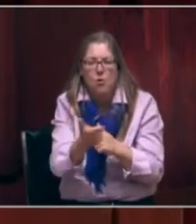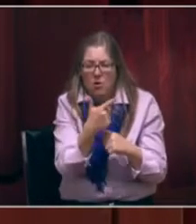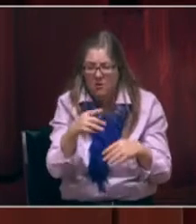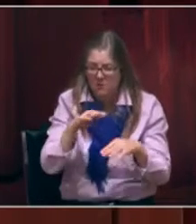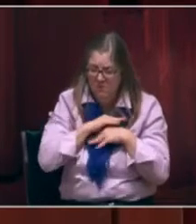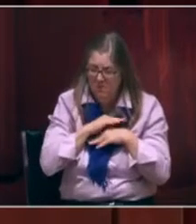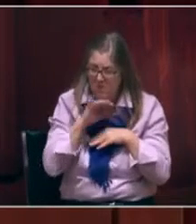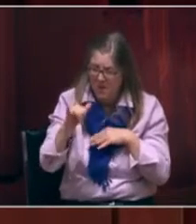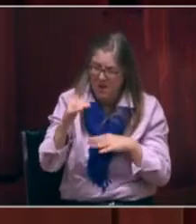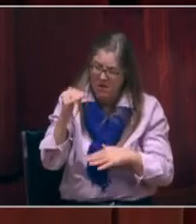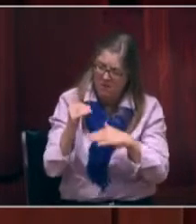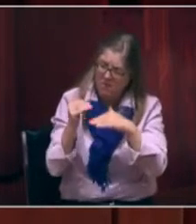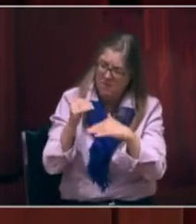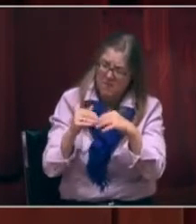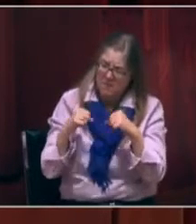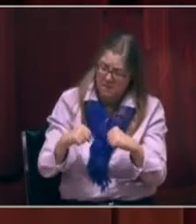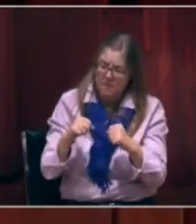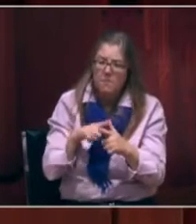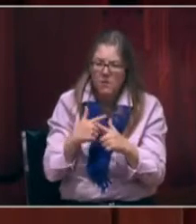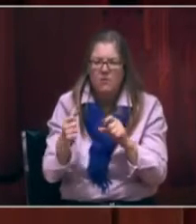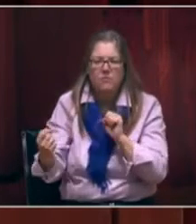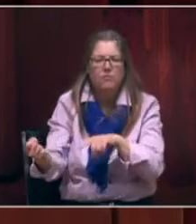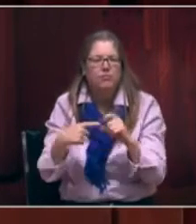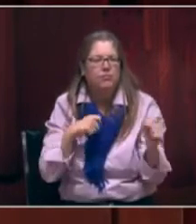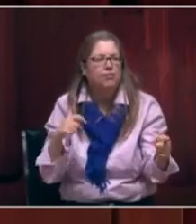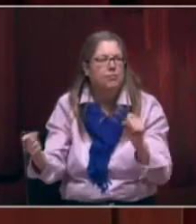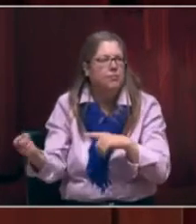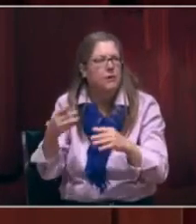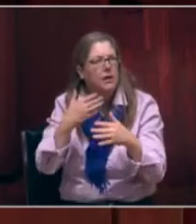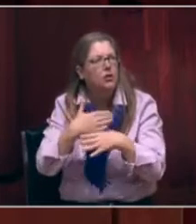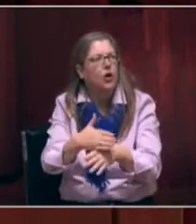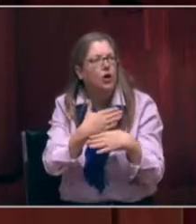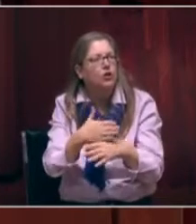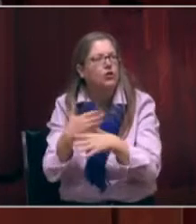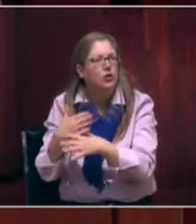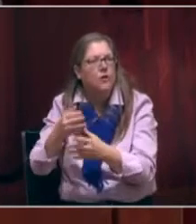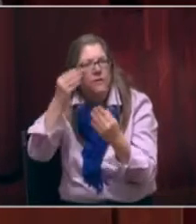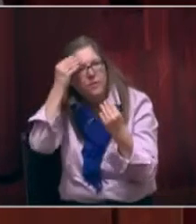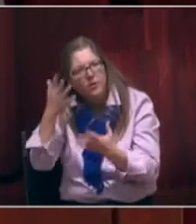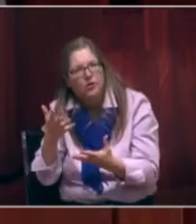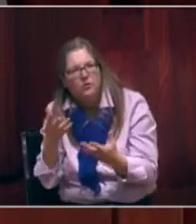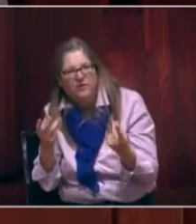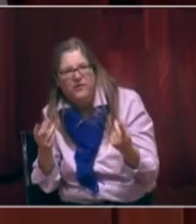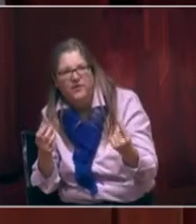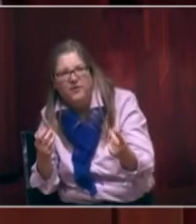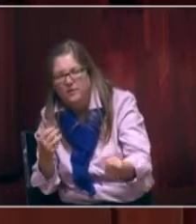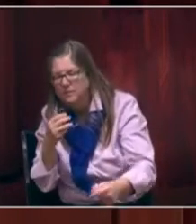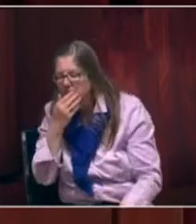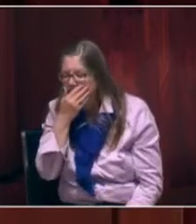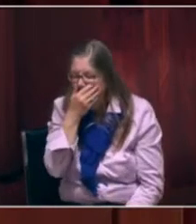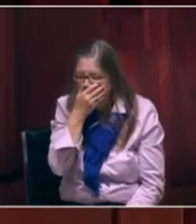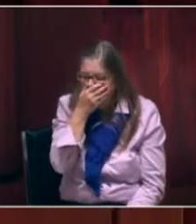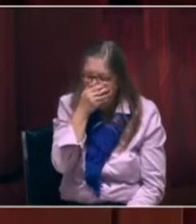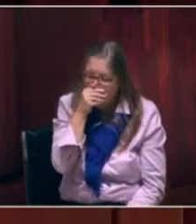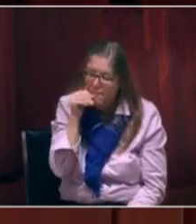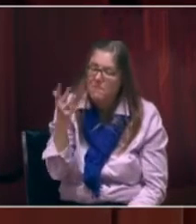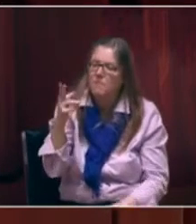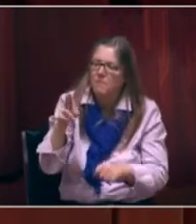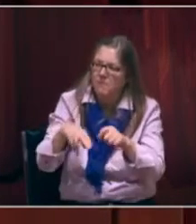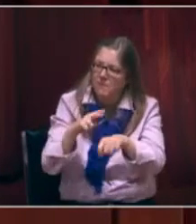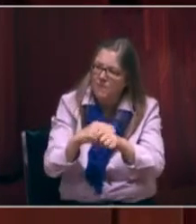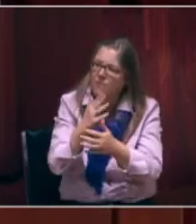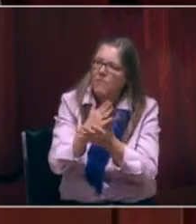so that way timely dissemination of that actionable information can take place. Now, that's an extreme case. Now, of course, some of the folks